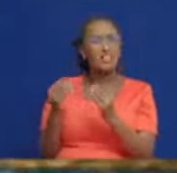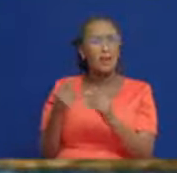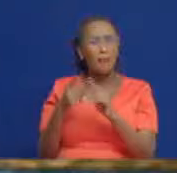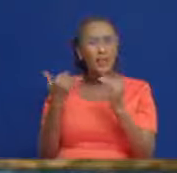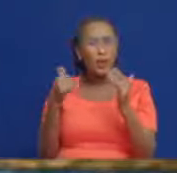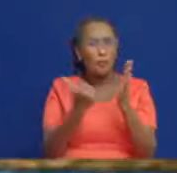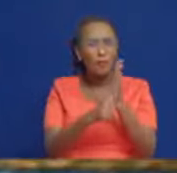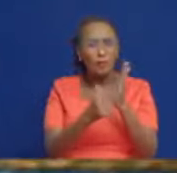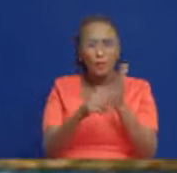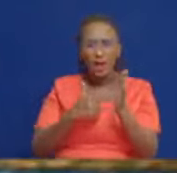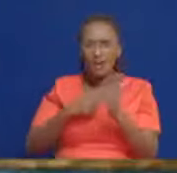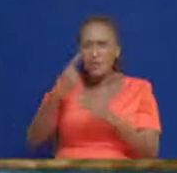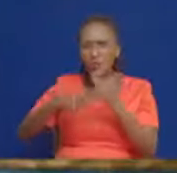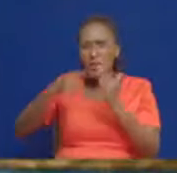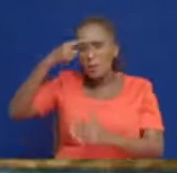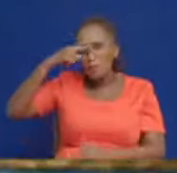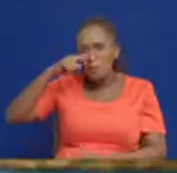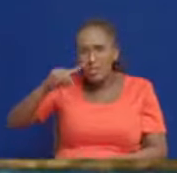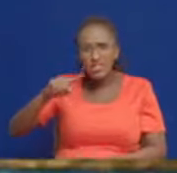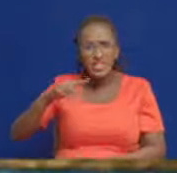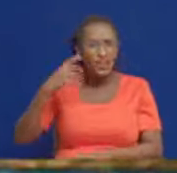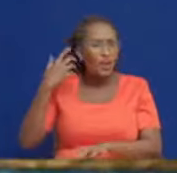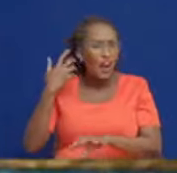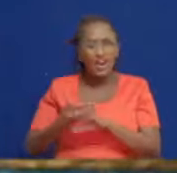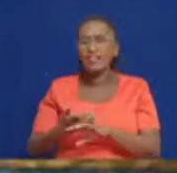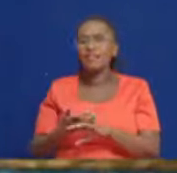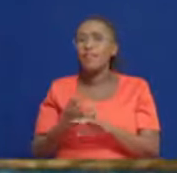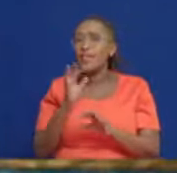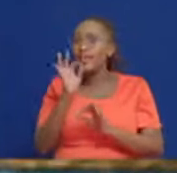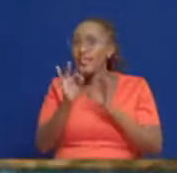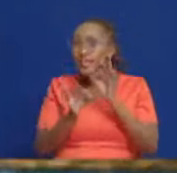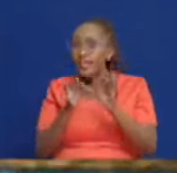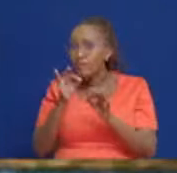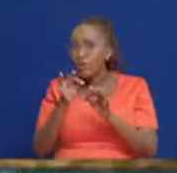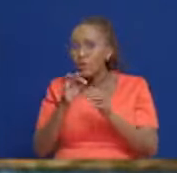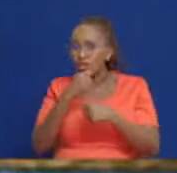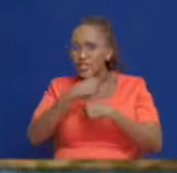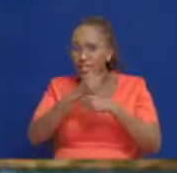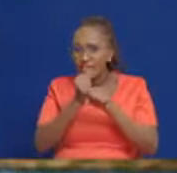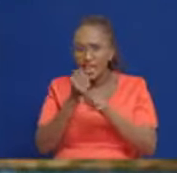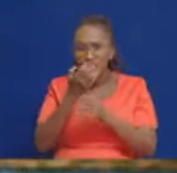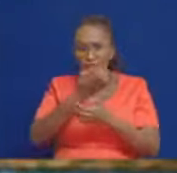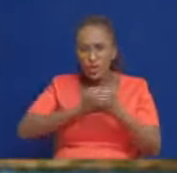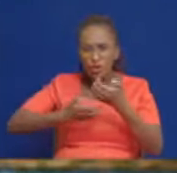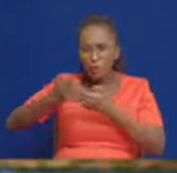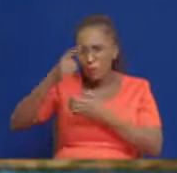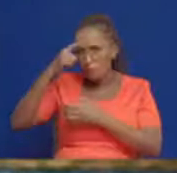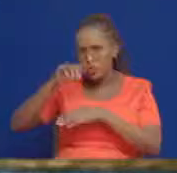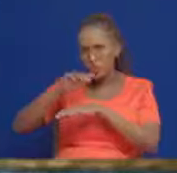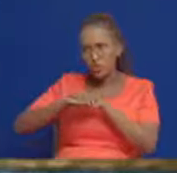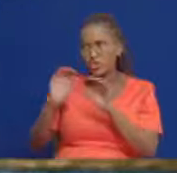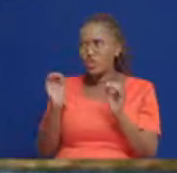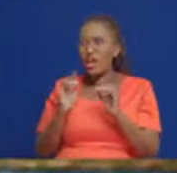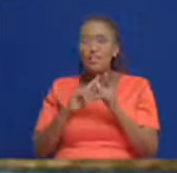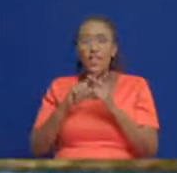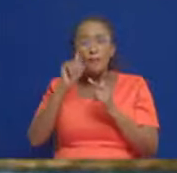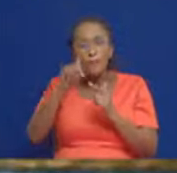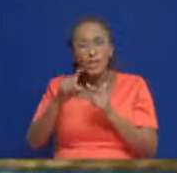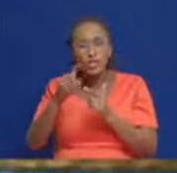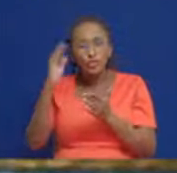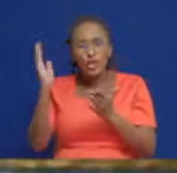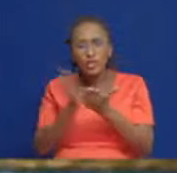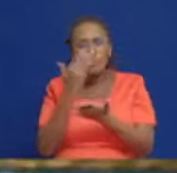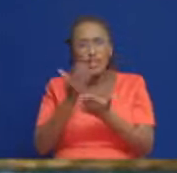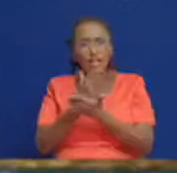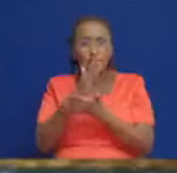is policy. It's not about, because if you do not set the appropriate economic policy, you say, look, we have to live within our means.